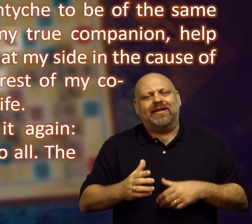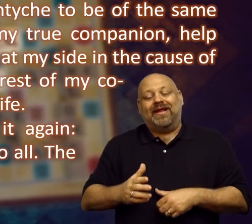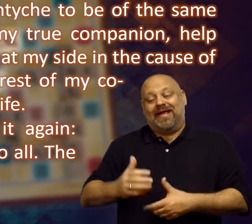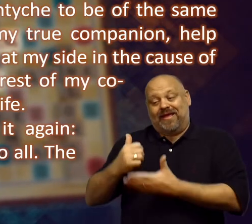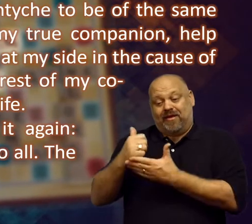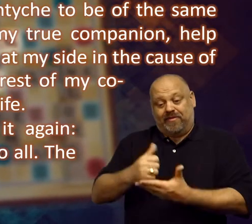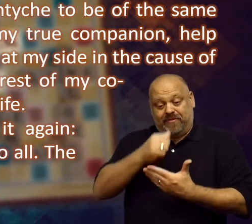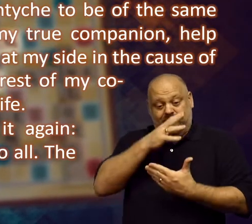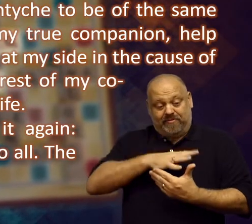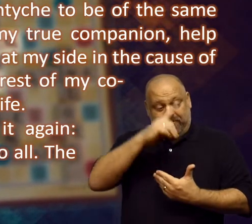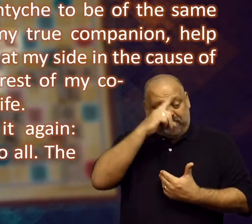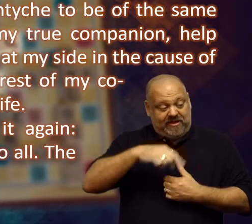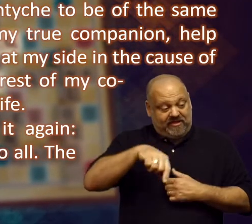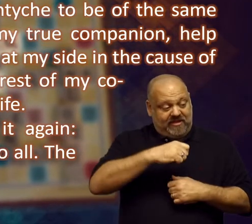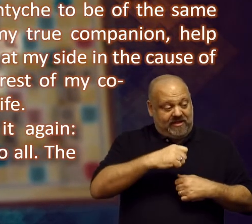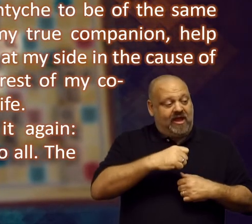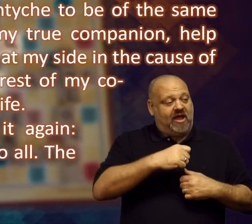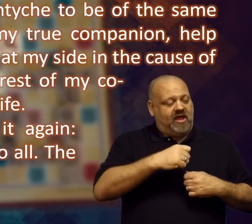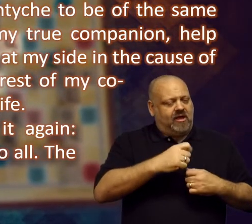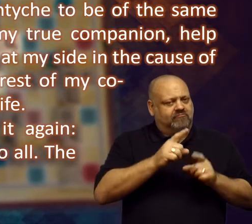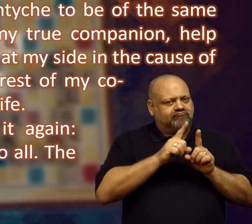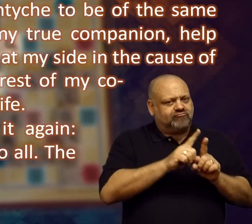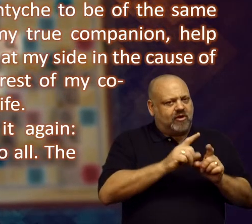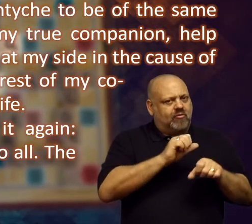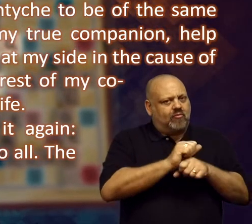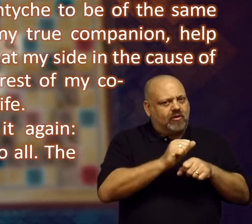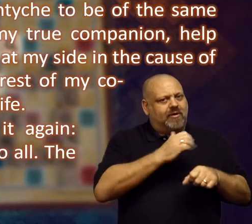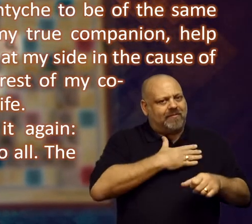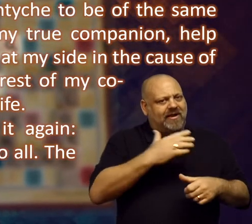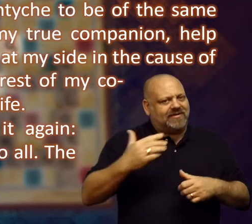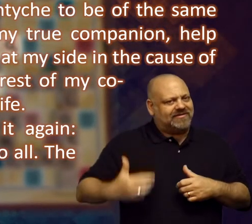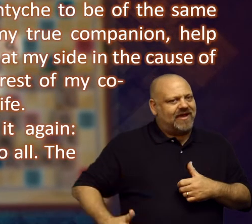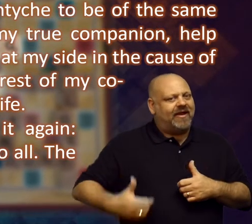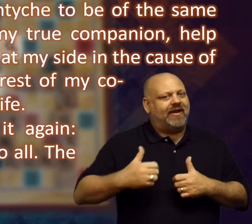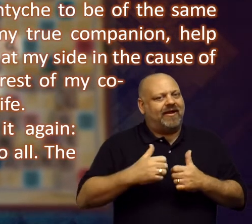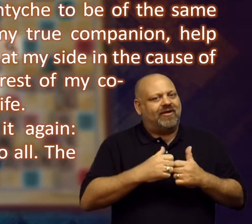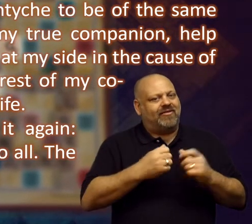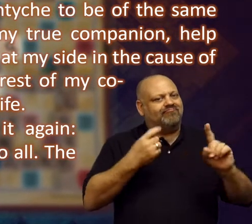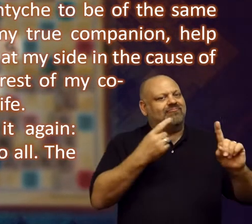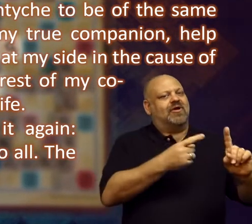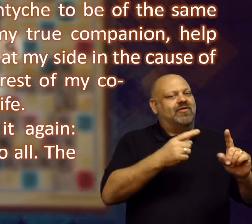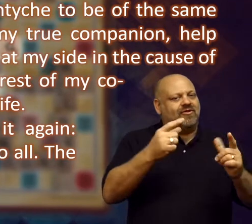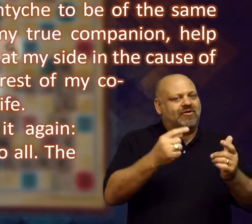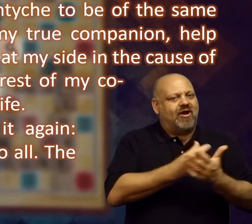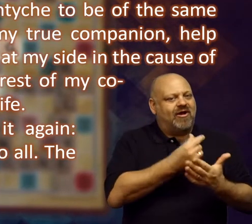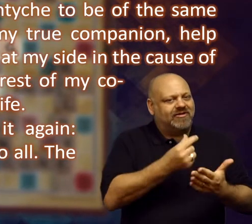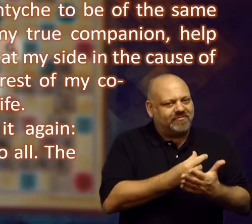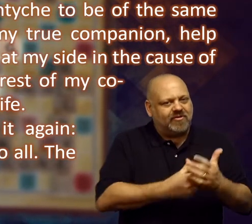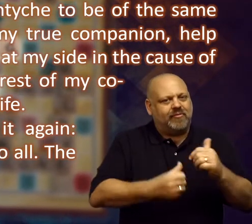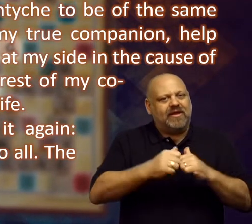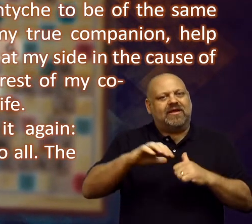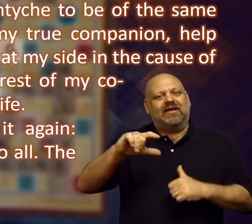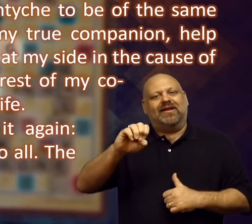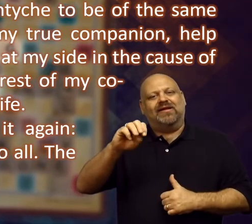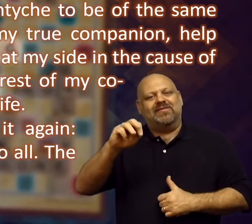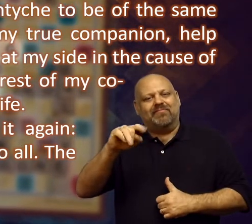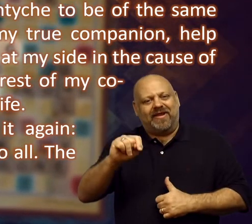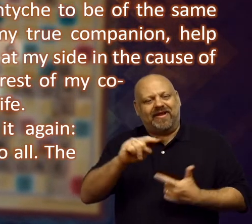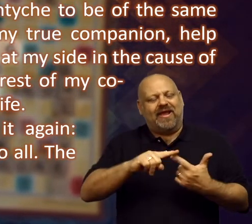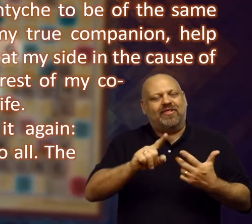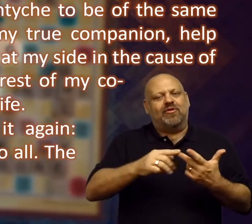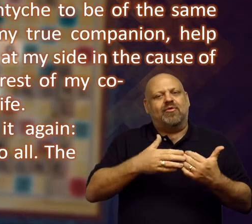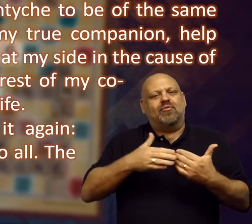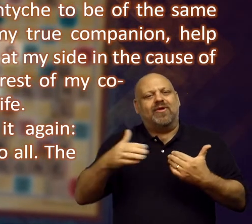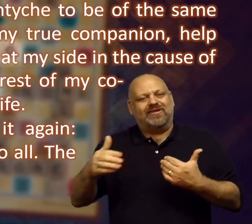women since they have contended at my side in the cause of the gospel, along with Clement and the rest of my co-workers,